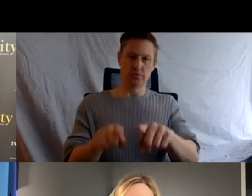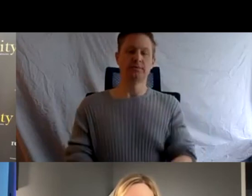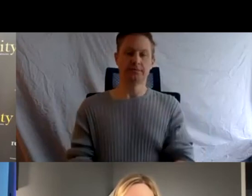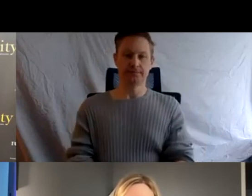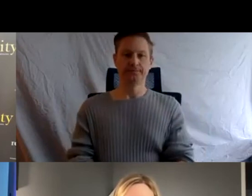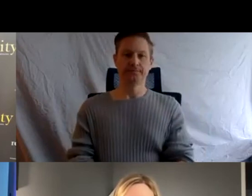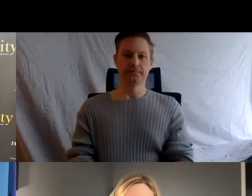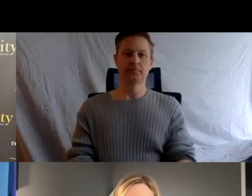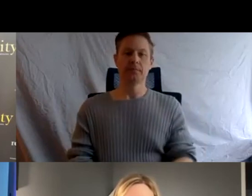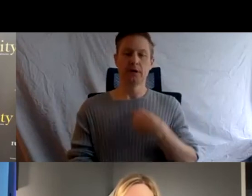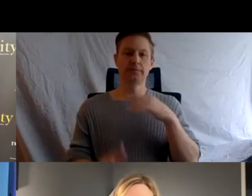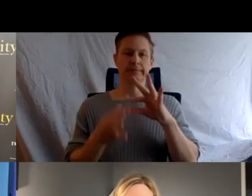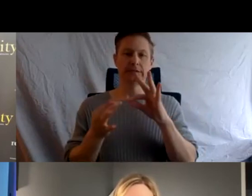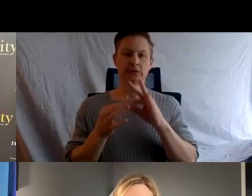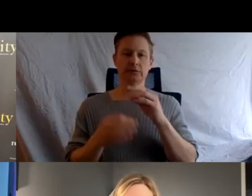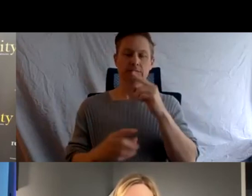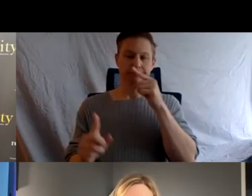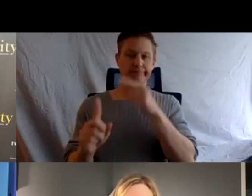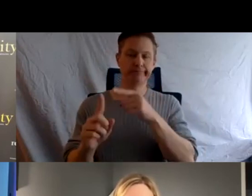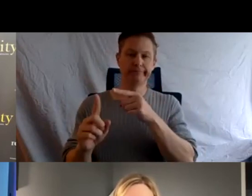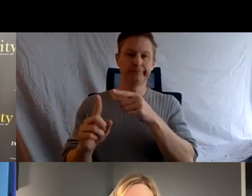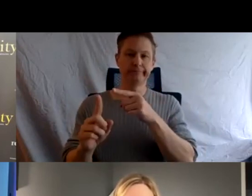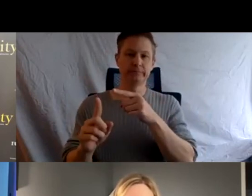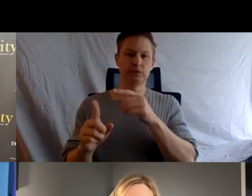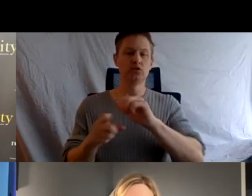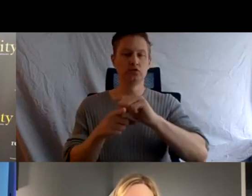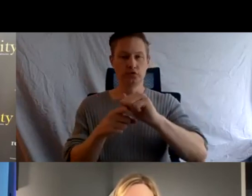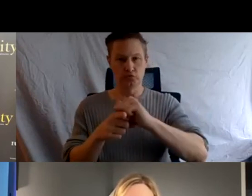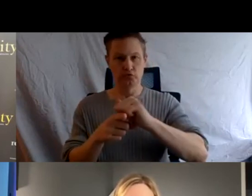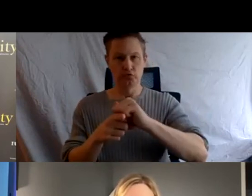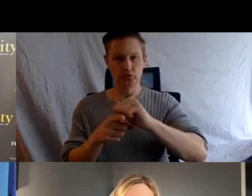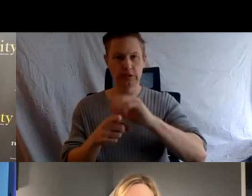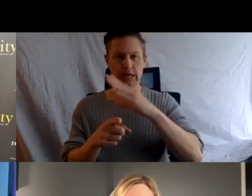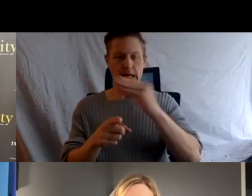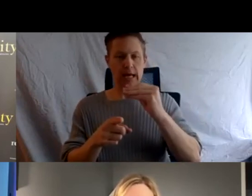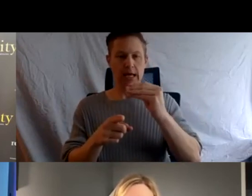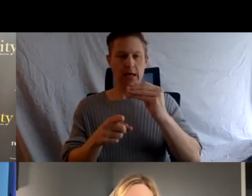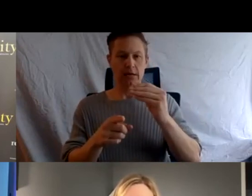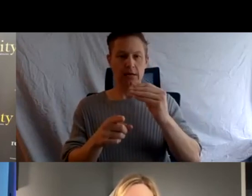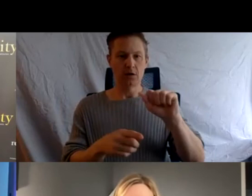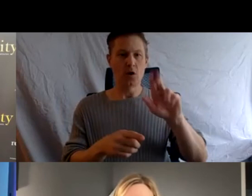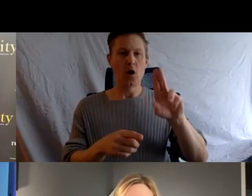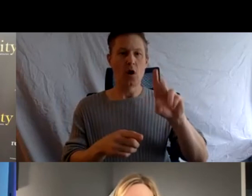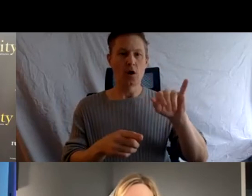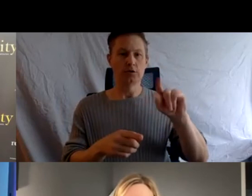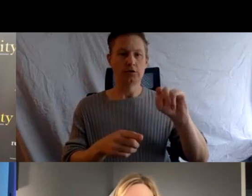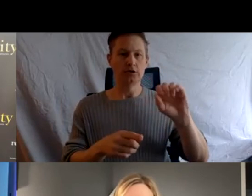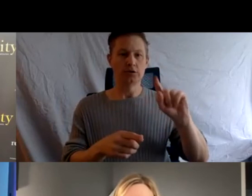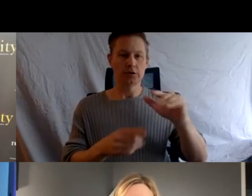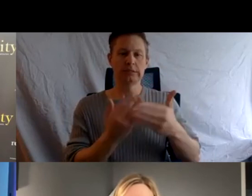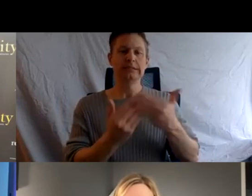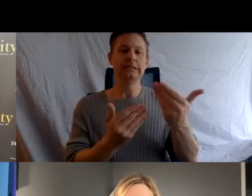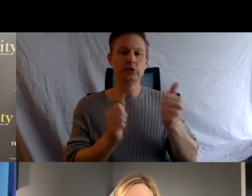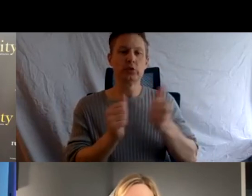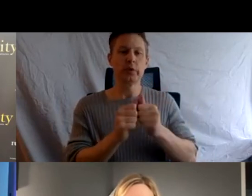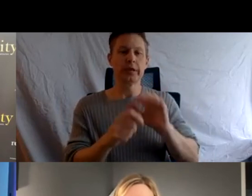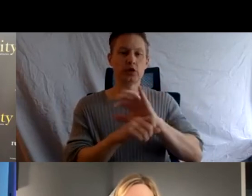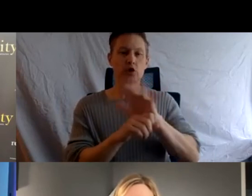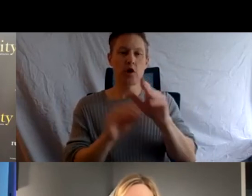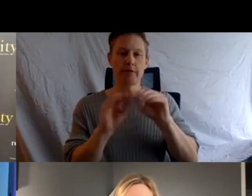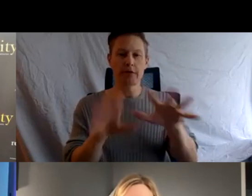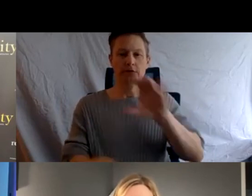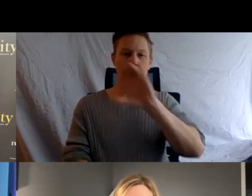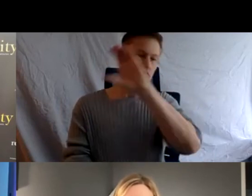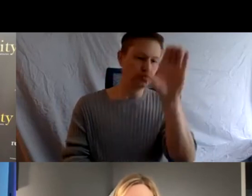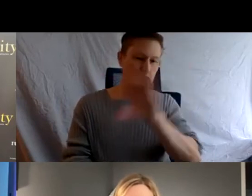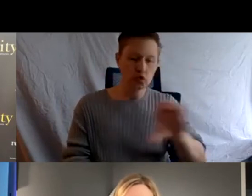just gonna say, to your point, training and auditioning has become a lot easier with COVID, because you can do it on Zoom or